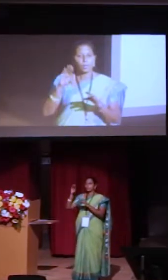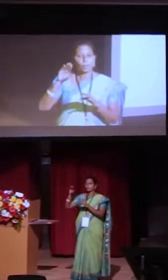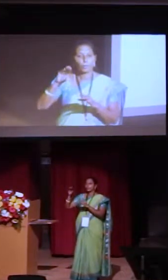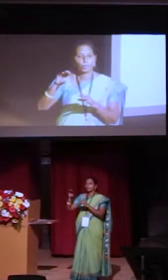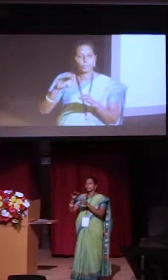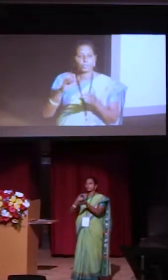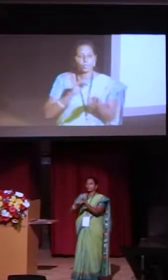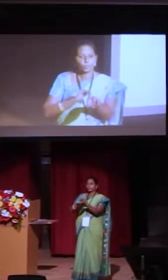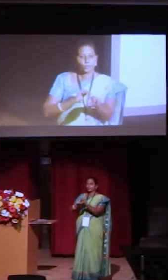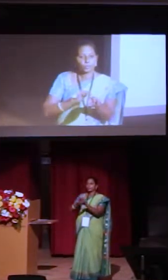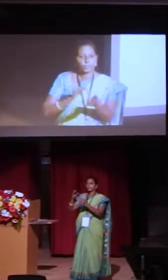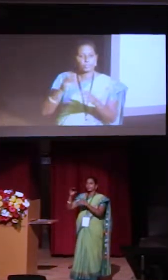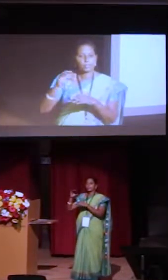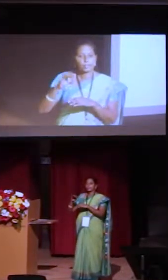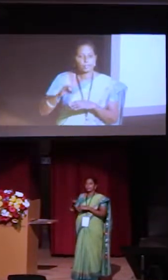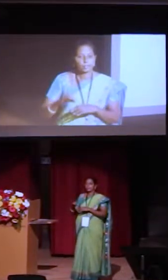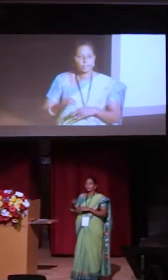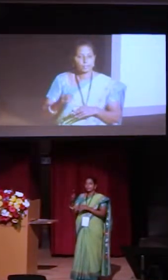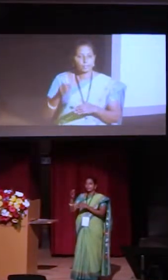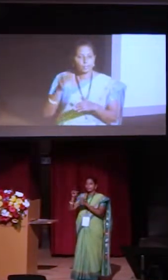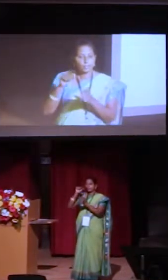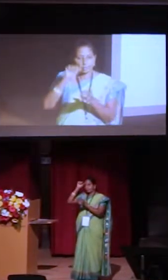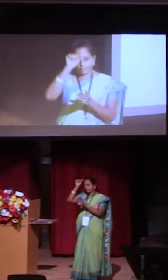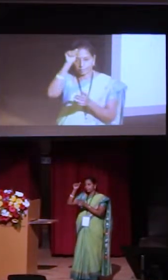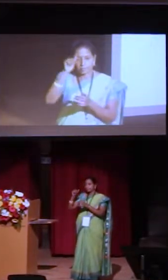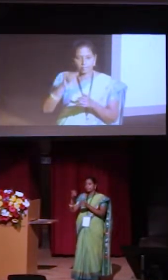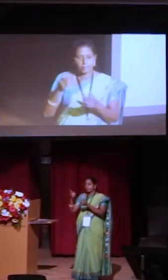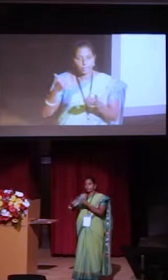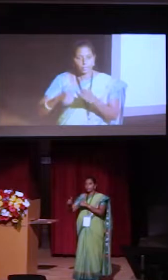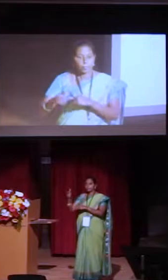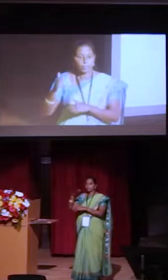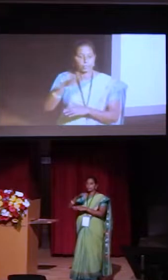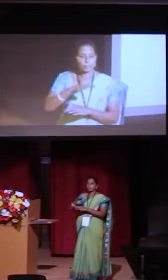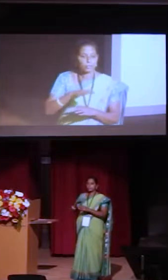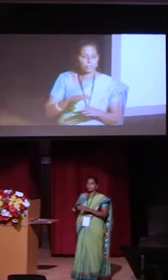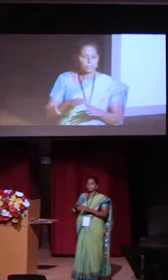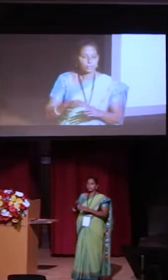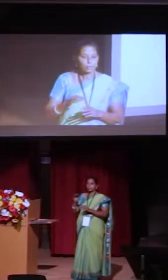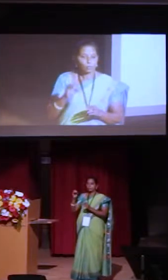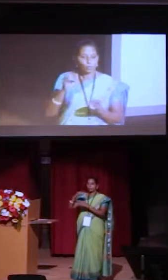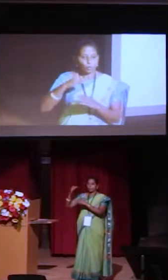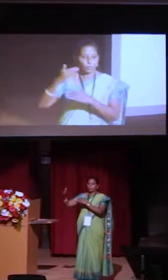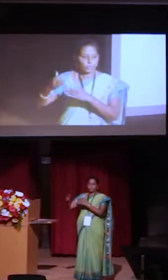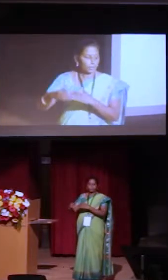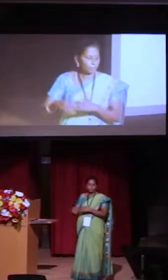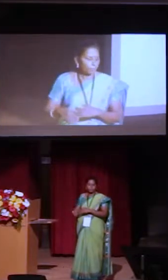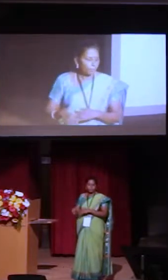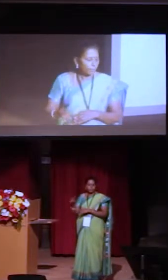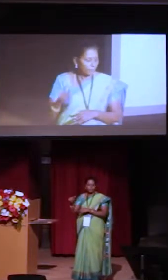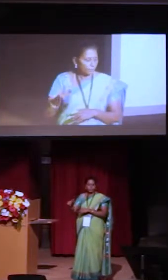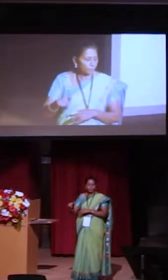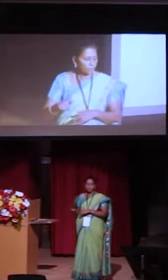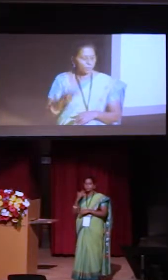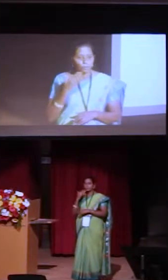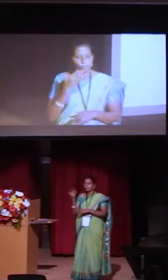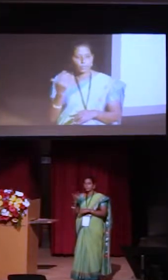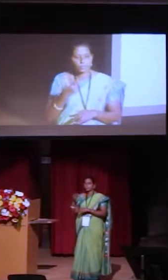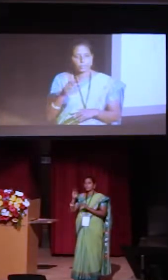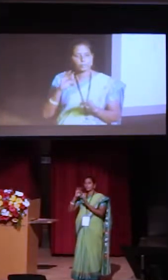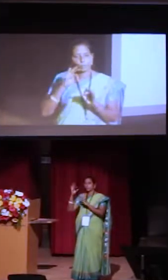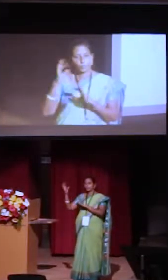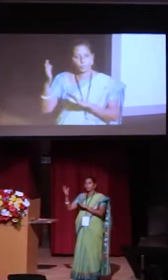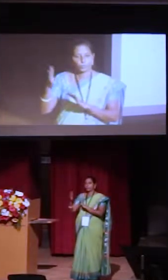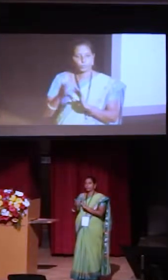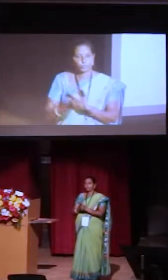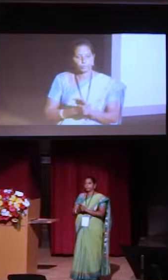head office. I've got a yellow chair behind me. Behind me is autumn here in Seattle,